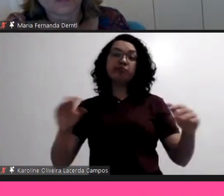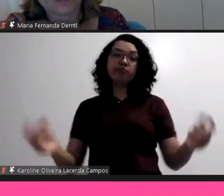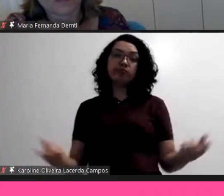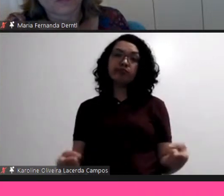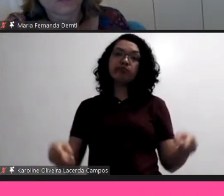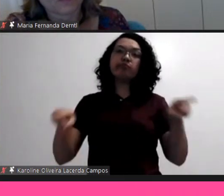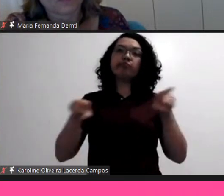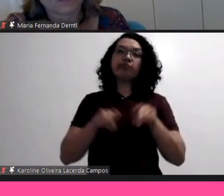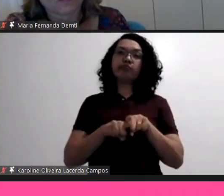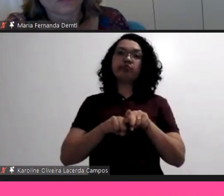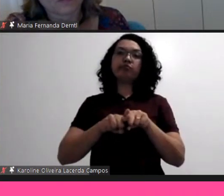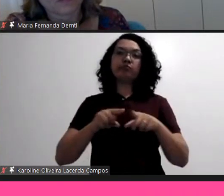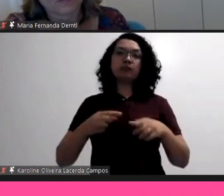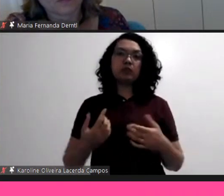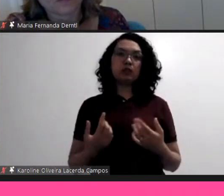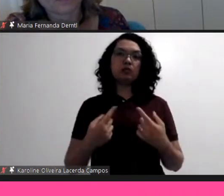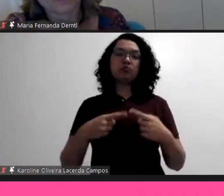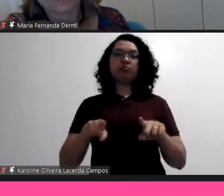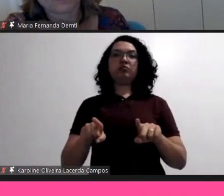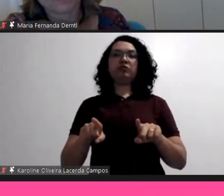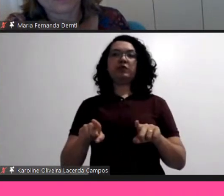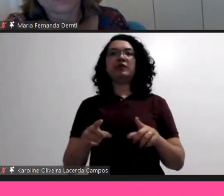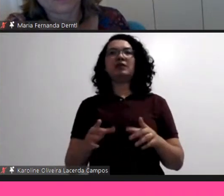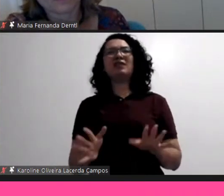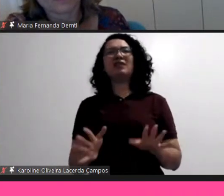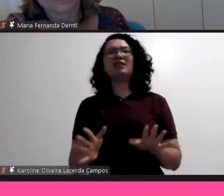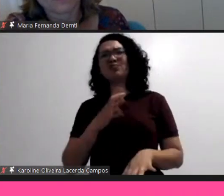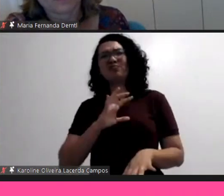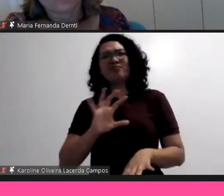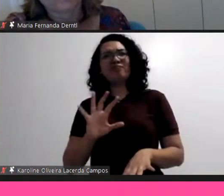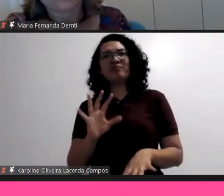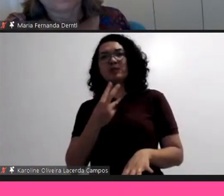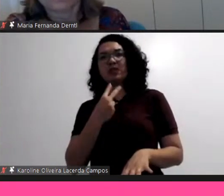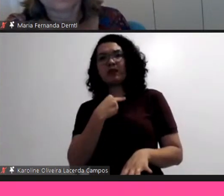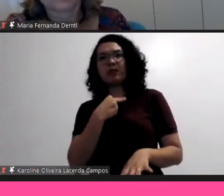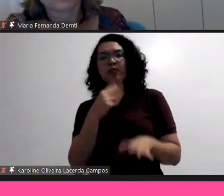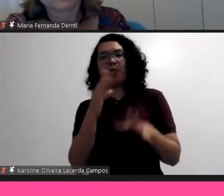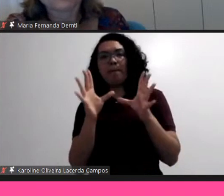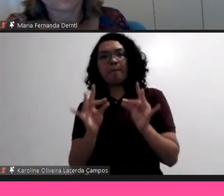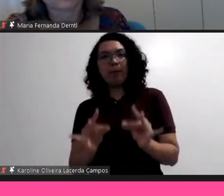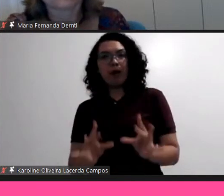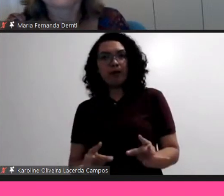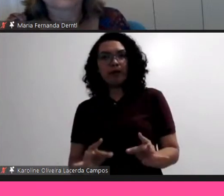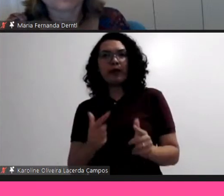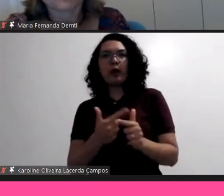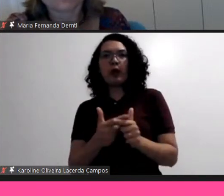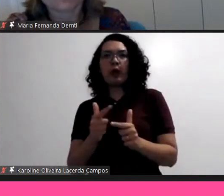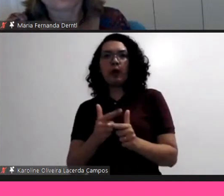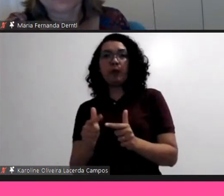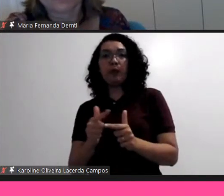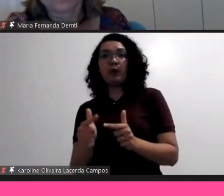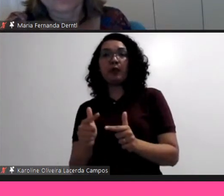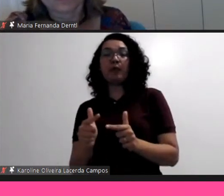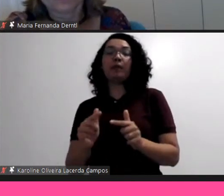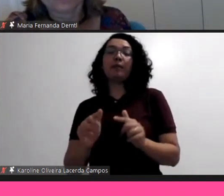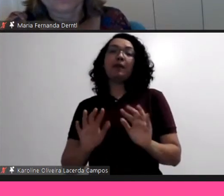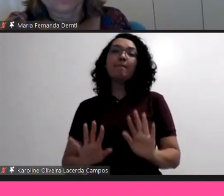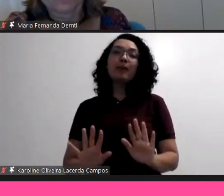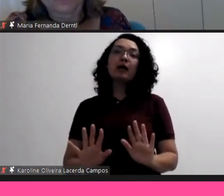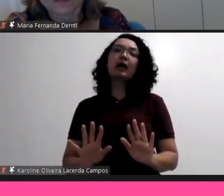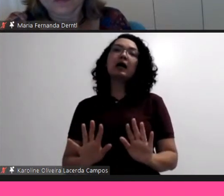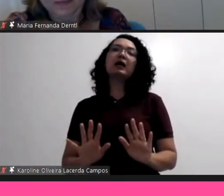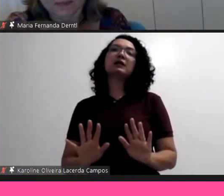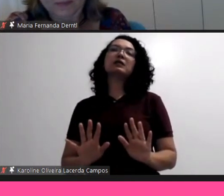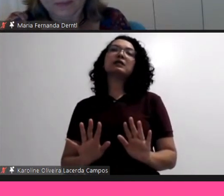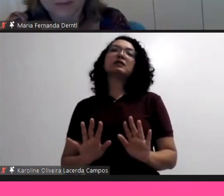in detail with those kind of problems, but as I say, any changes in terms of the architecture and